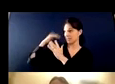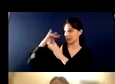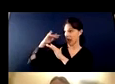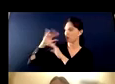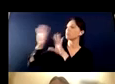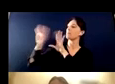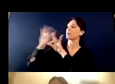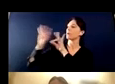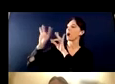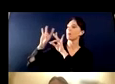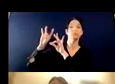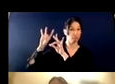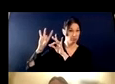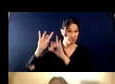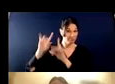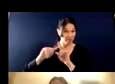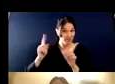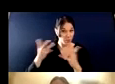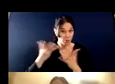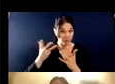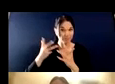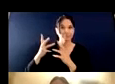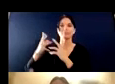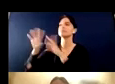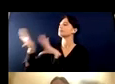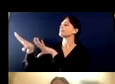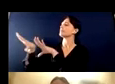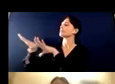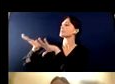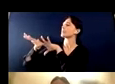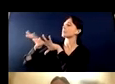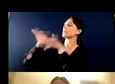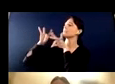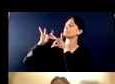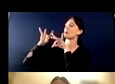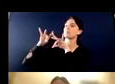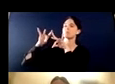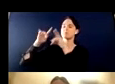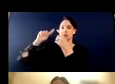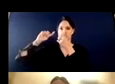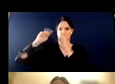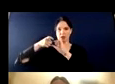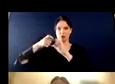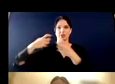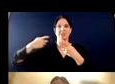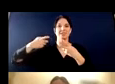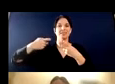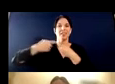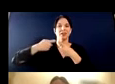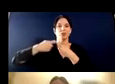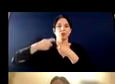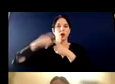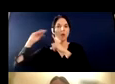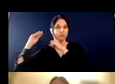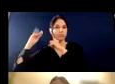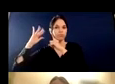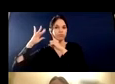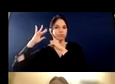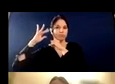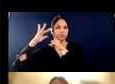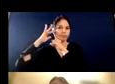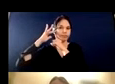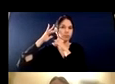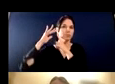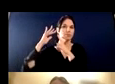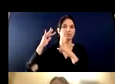that it picks up this sound, it converts it into a digital signal, which is then sent across the skin to this